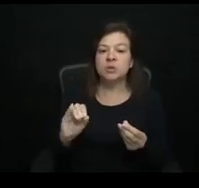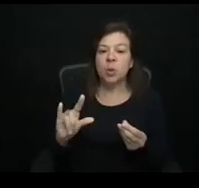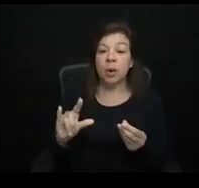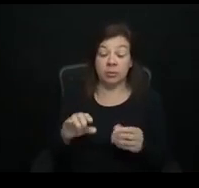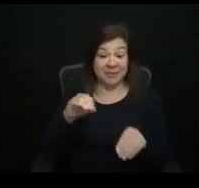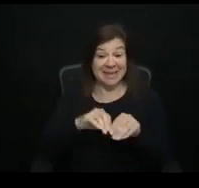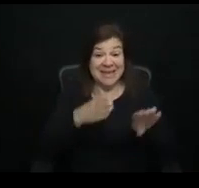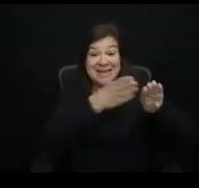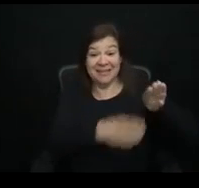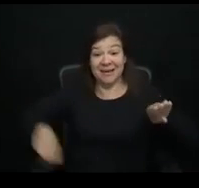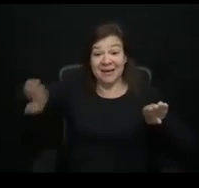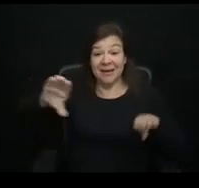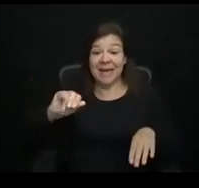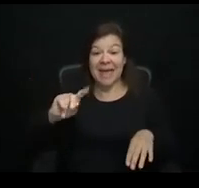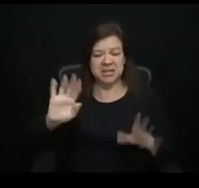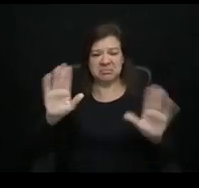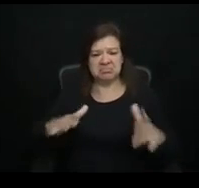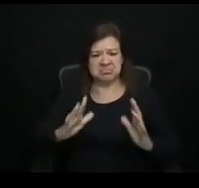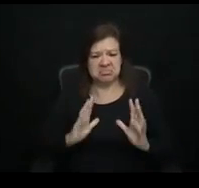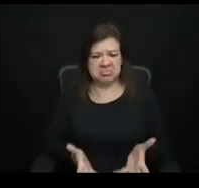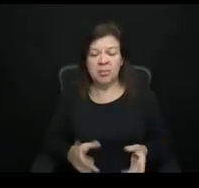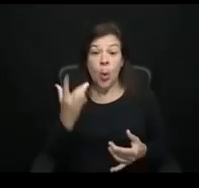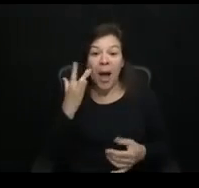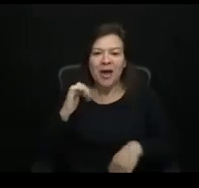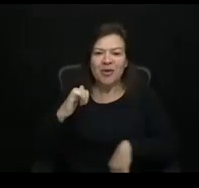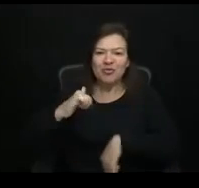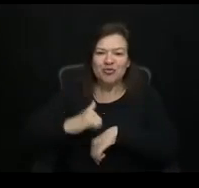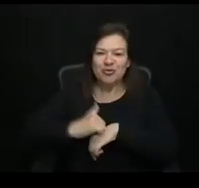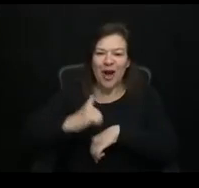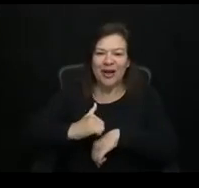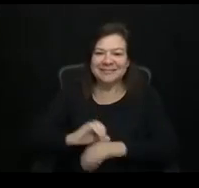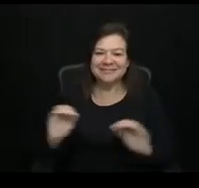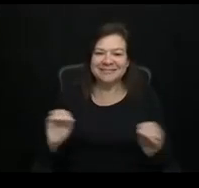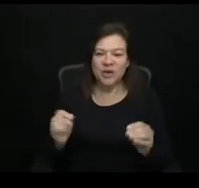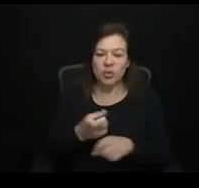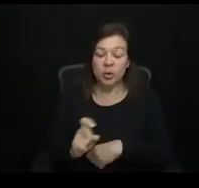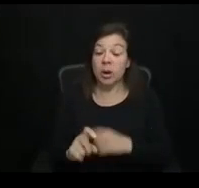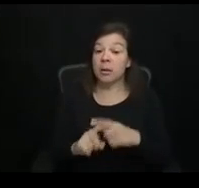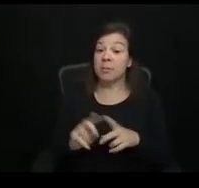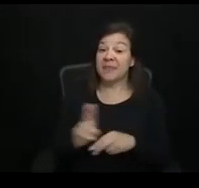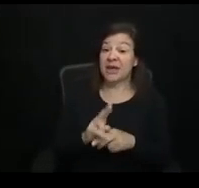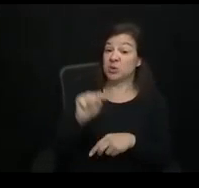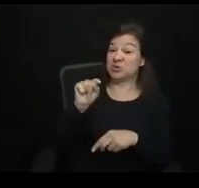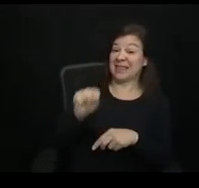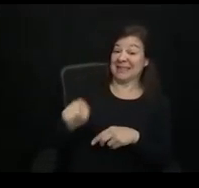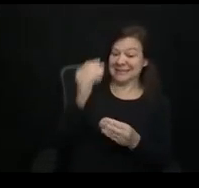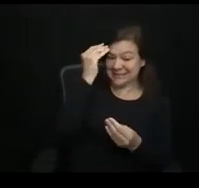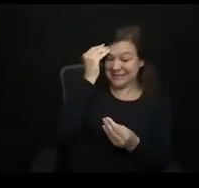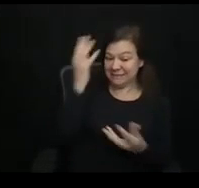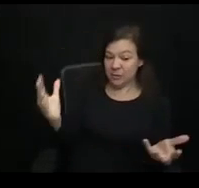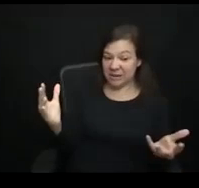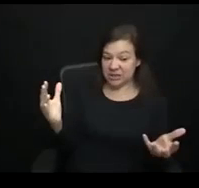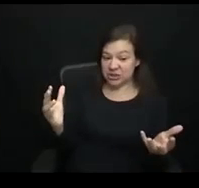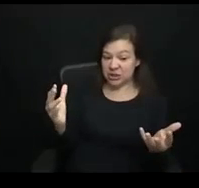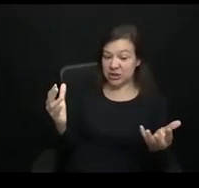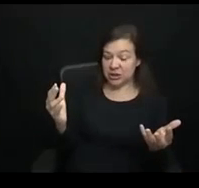bad. That's because it's primarily rock, and so it doesn't really show up. They're using this information to